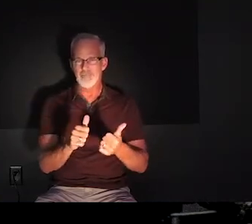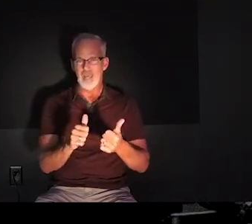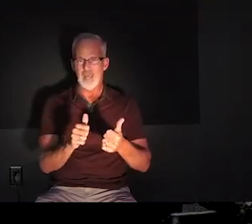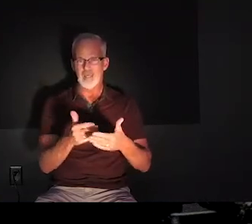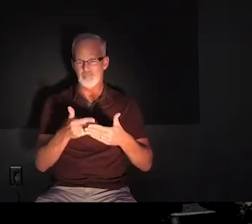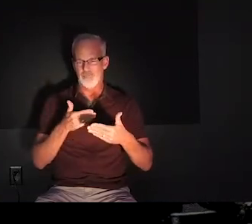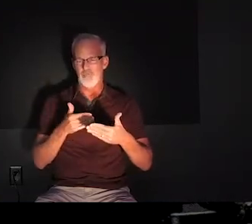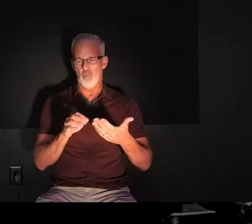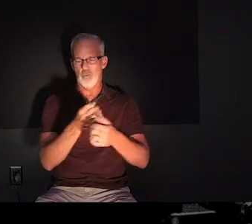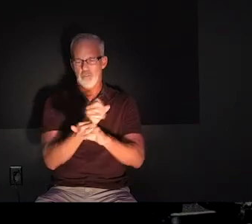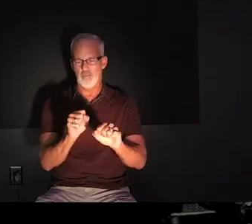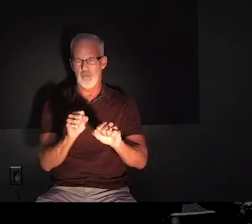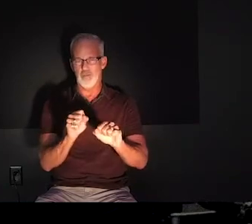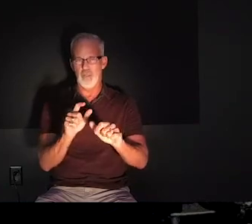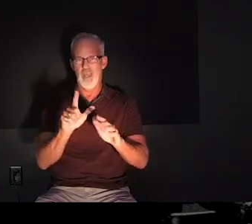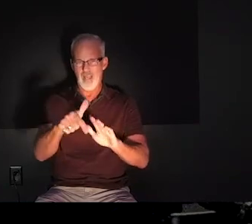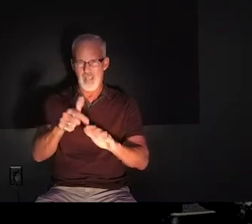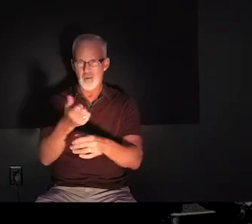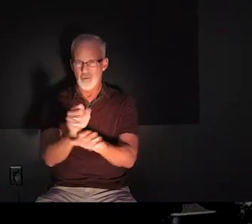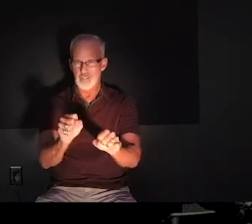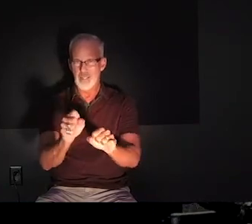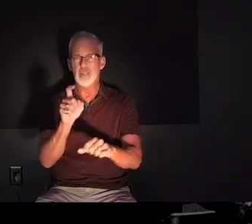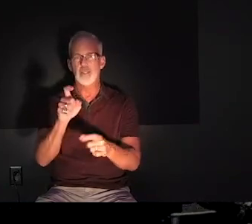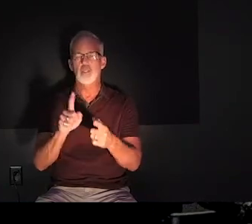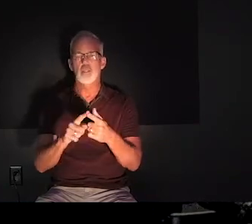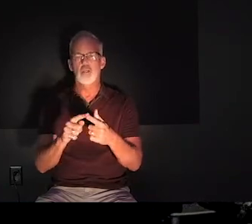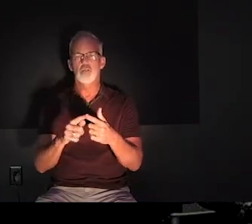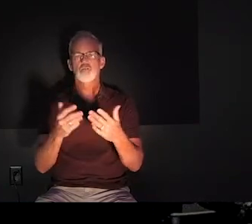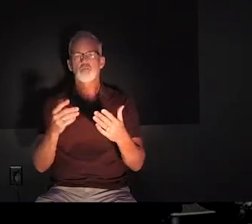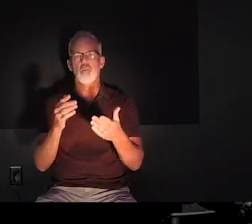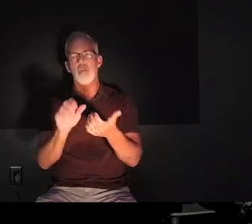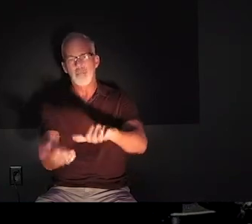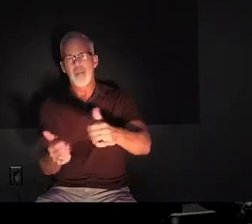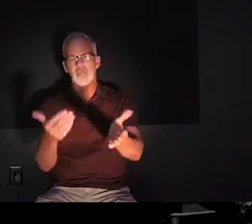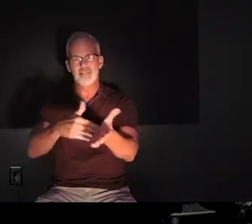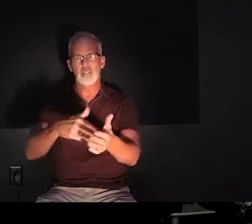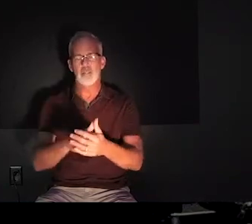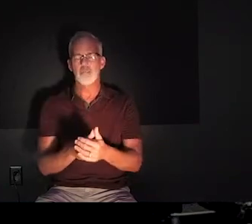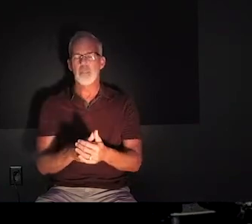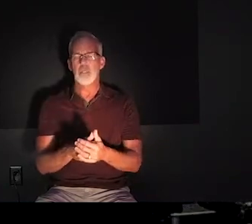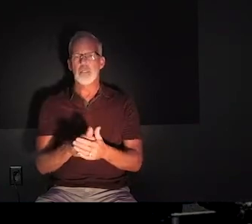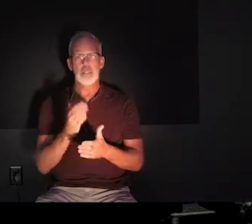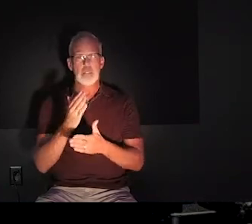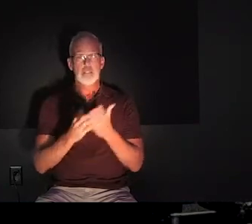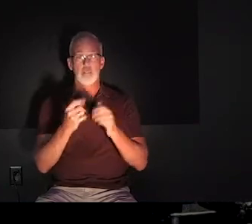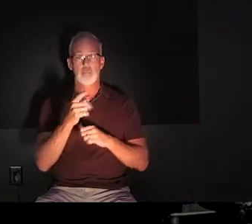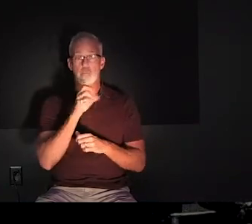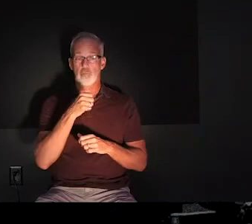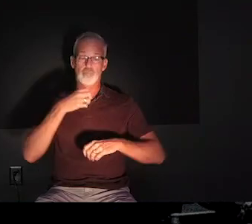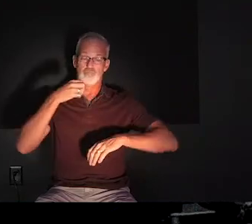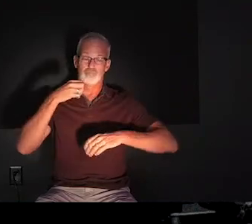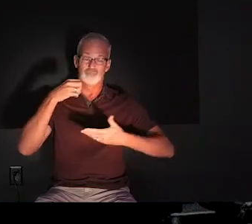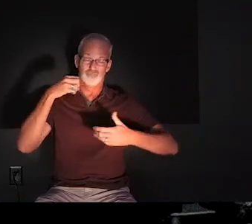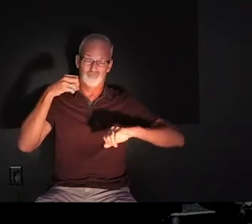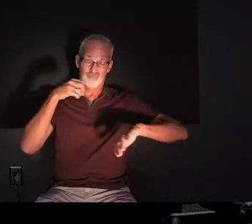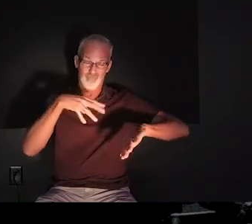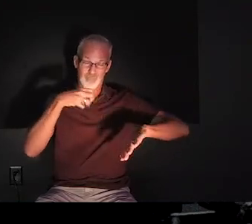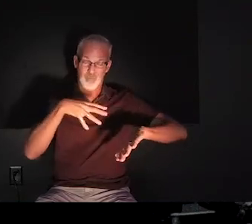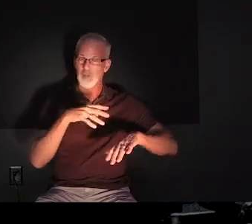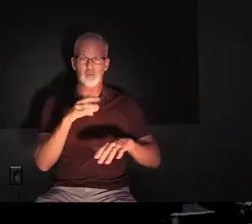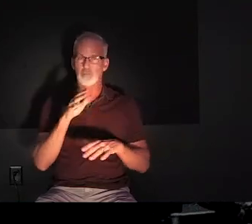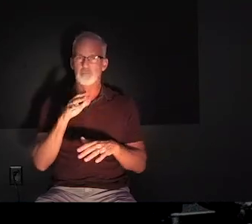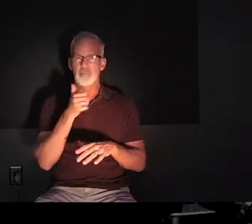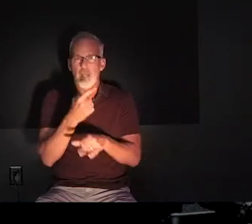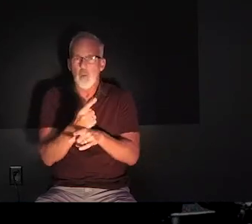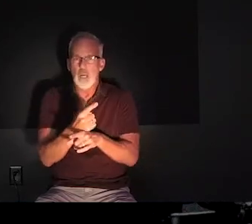saved, you need to get your baptism on the right side. Some of you were not biblically baptized. You need to be biblically